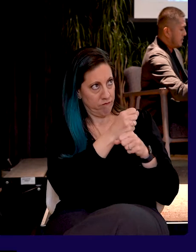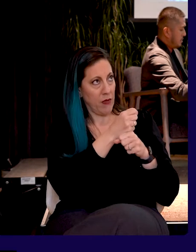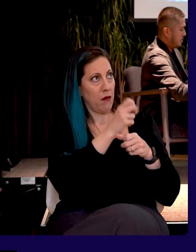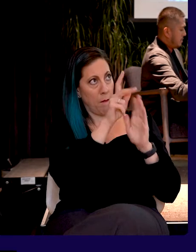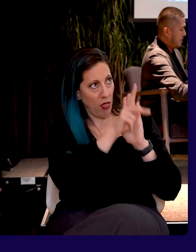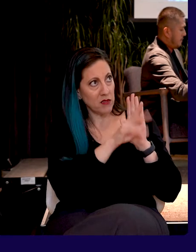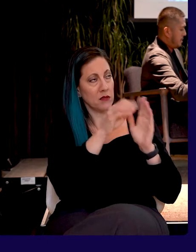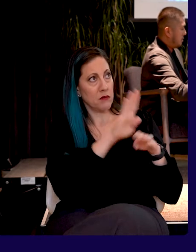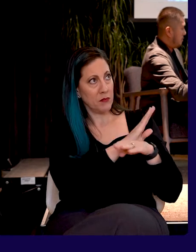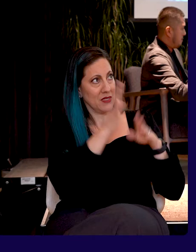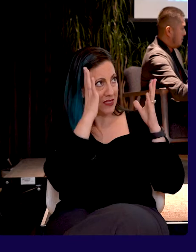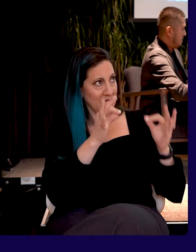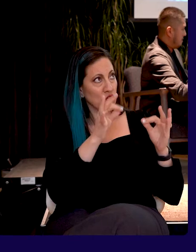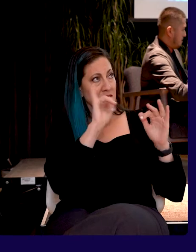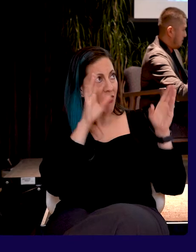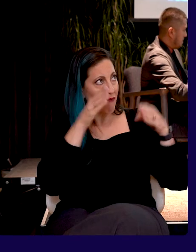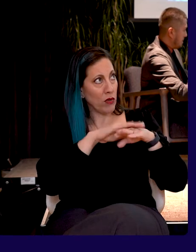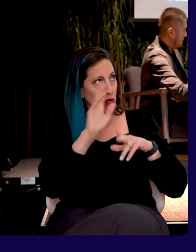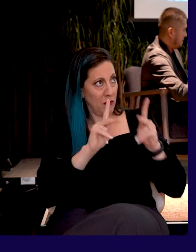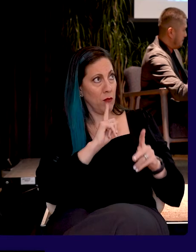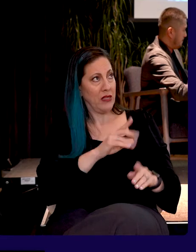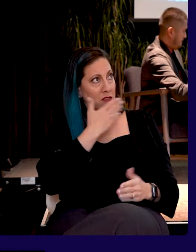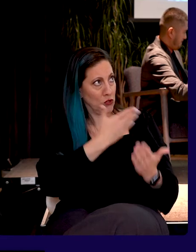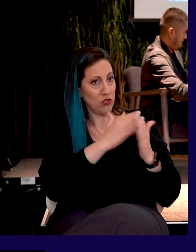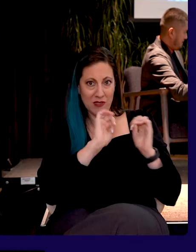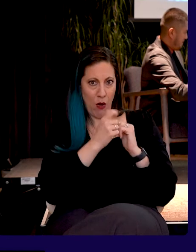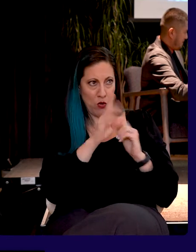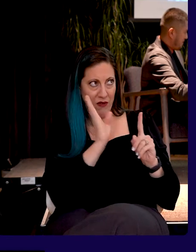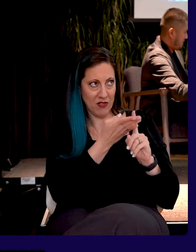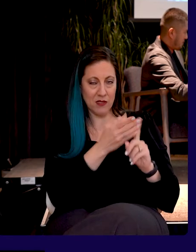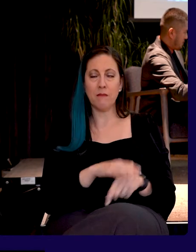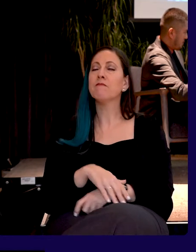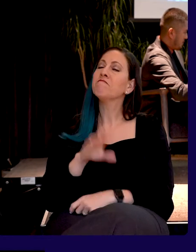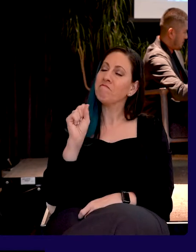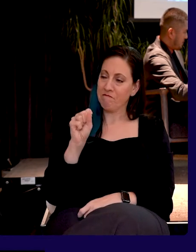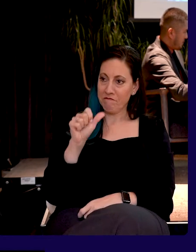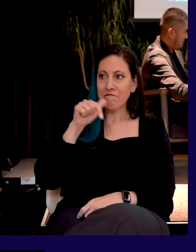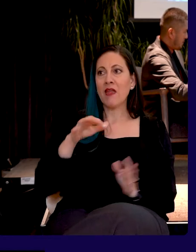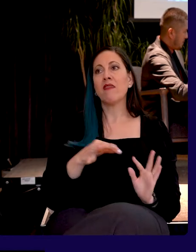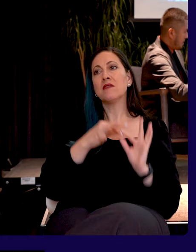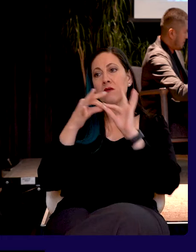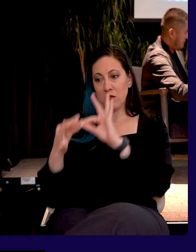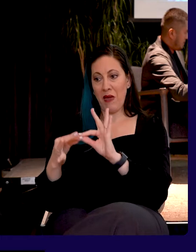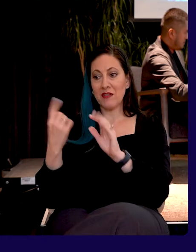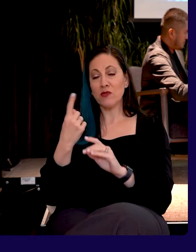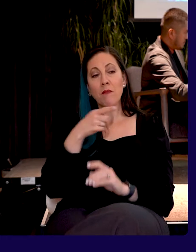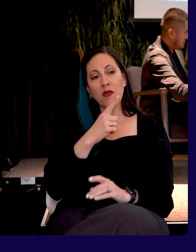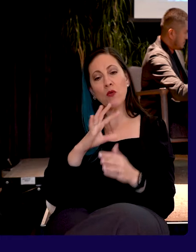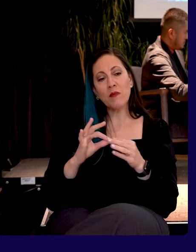and business decisions that center people is a good thing? Yeah. So this goes back to something, Venice, that you